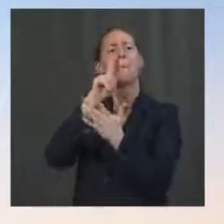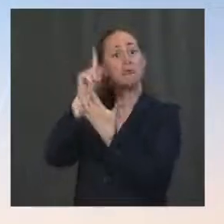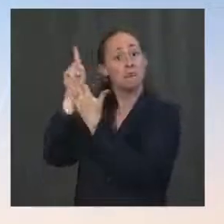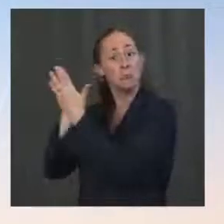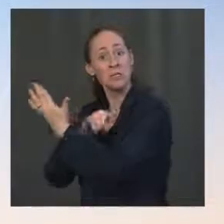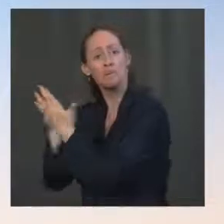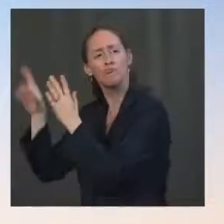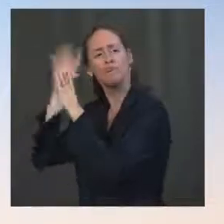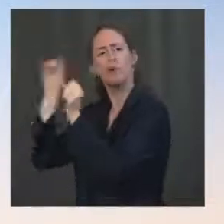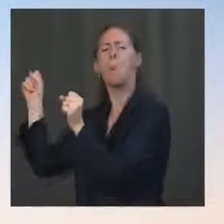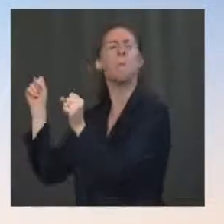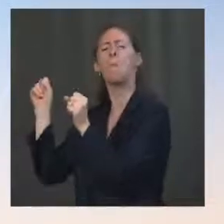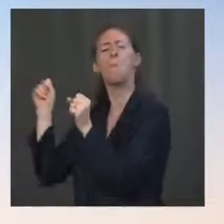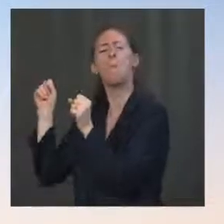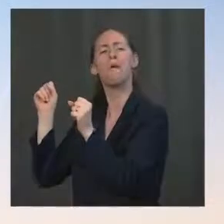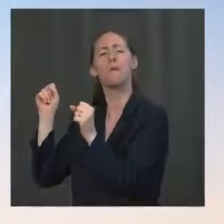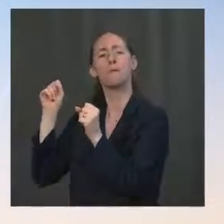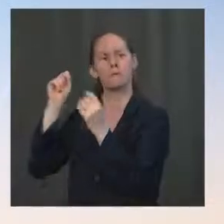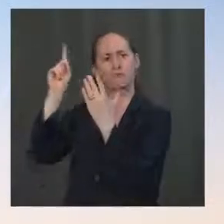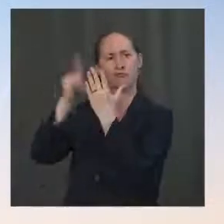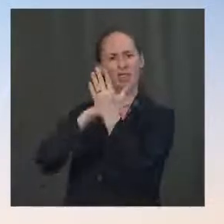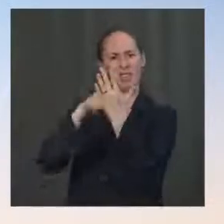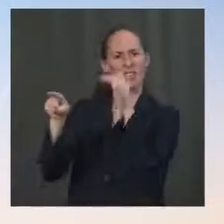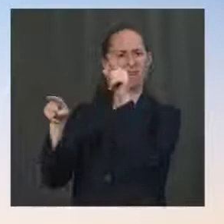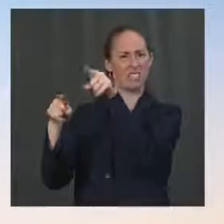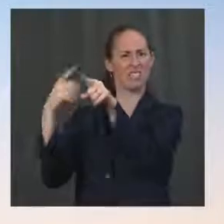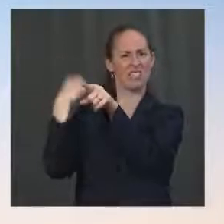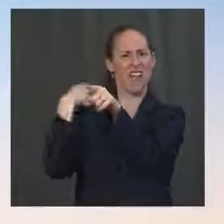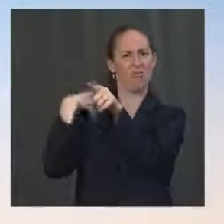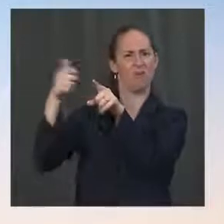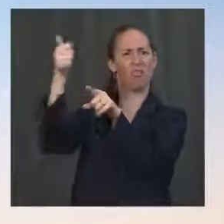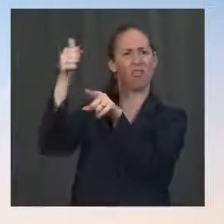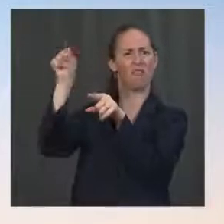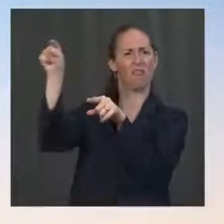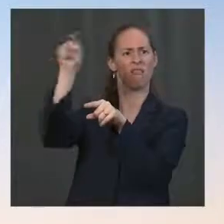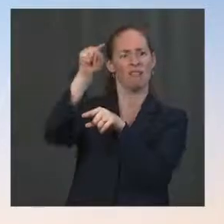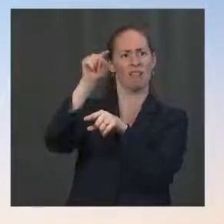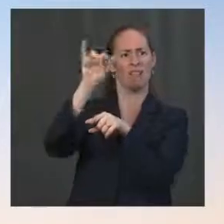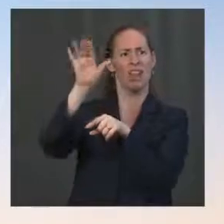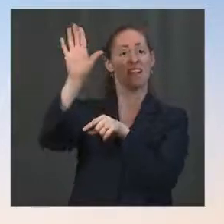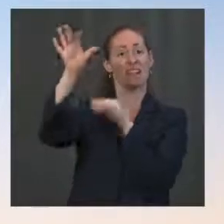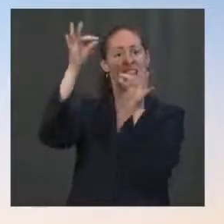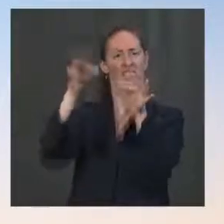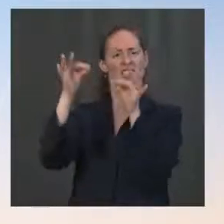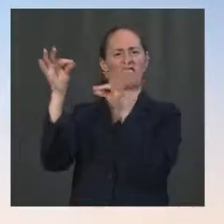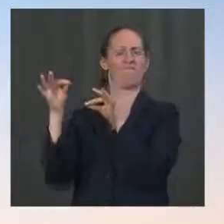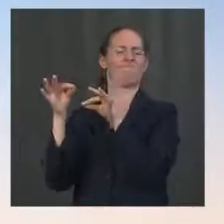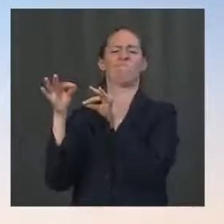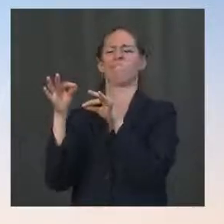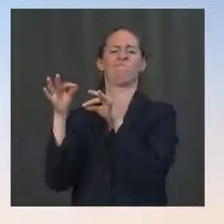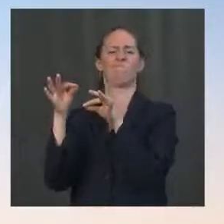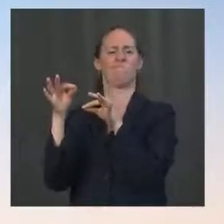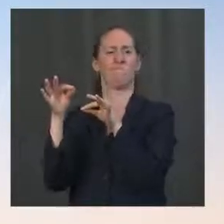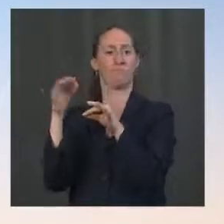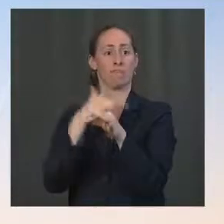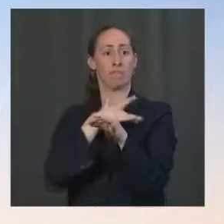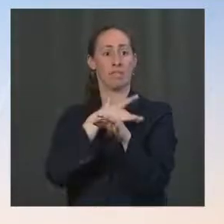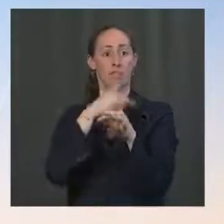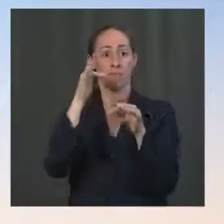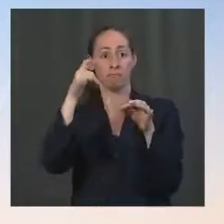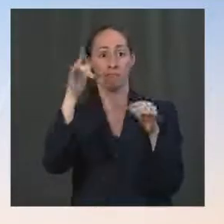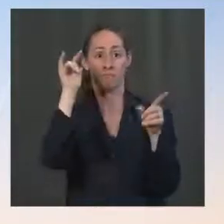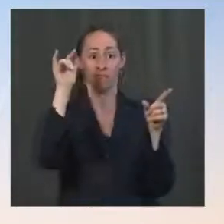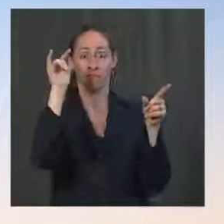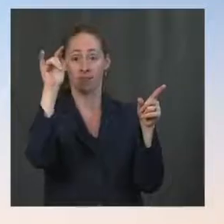for failing to be accountable for a strategy that they say costs lives. For example, we've just been talking about Bagram. The closing of that no longer had the high